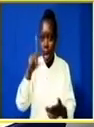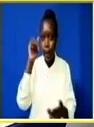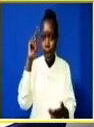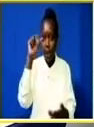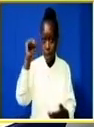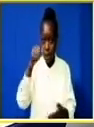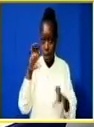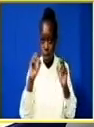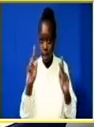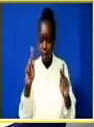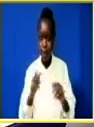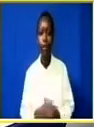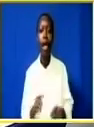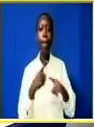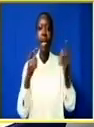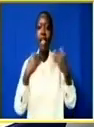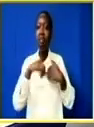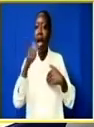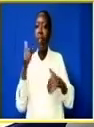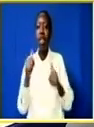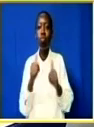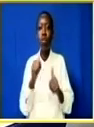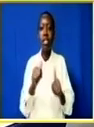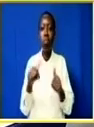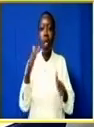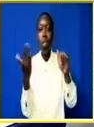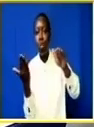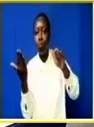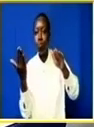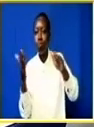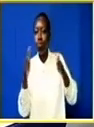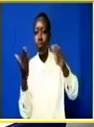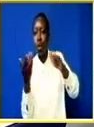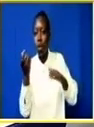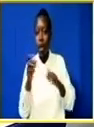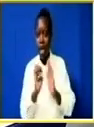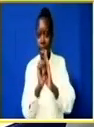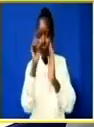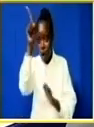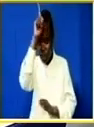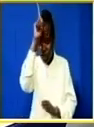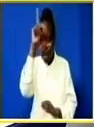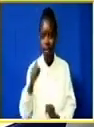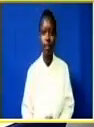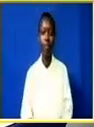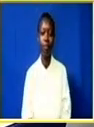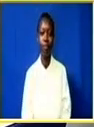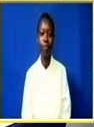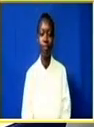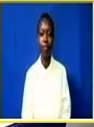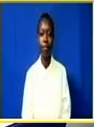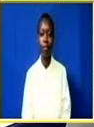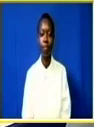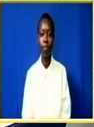Okay, but we have those slanted ones, mm-hmm. like for example, where our grandma comes from, mm-hmm. where we